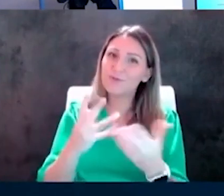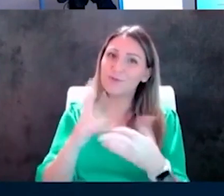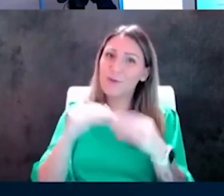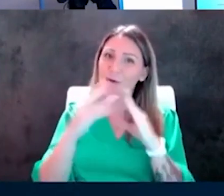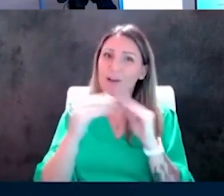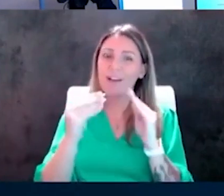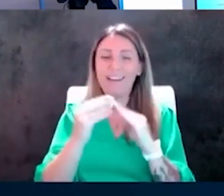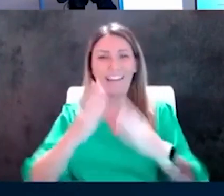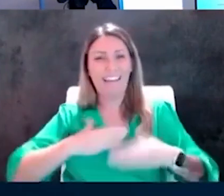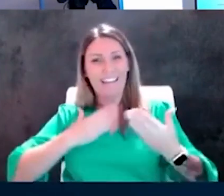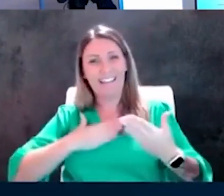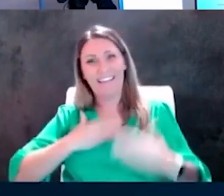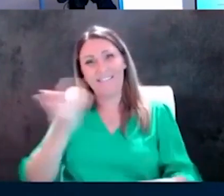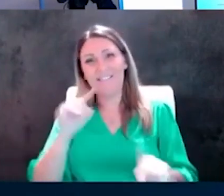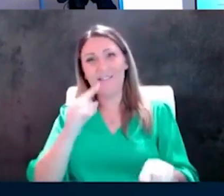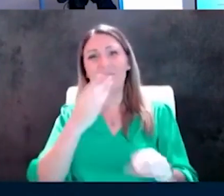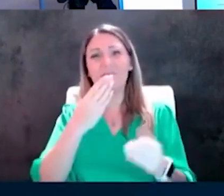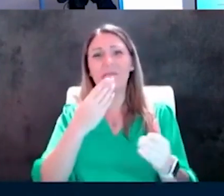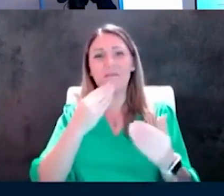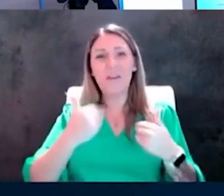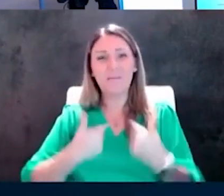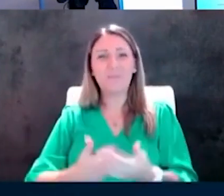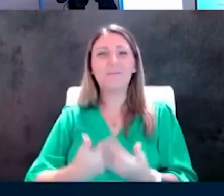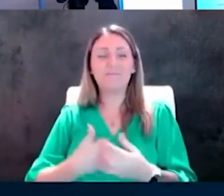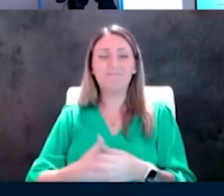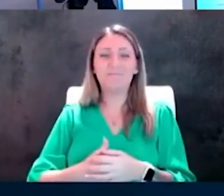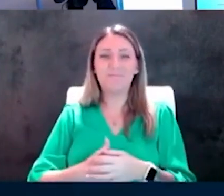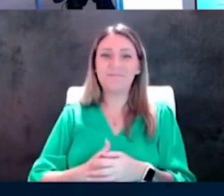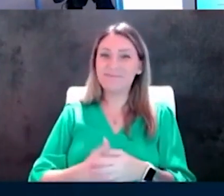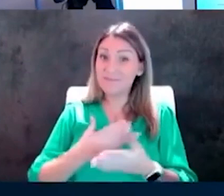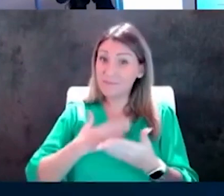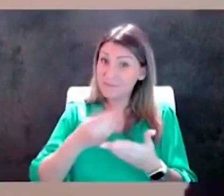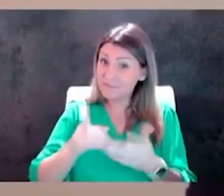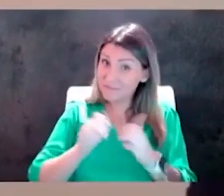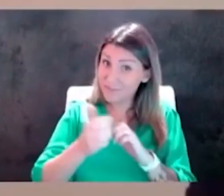here. Thank you for having me. Well, we're glad you're here. How are you feeling today?